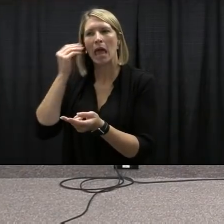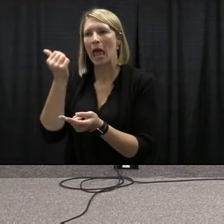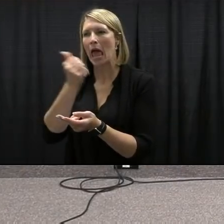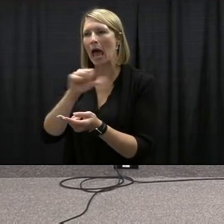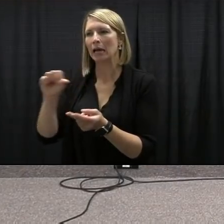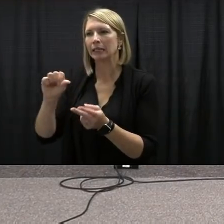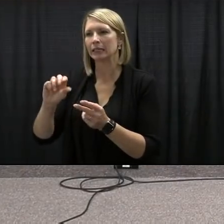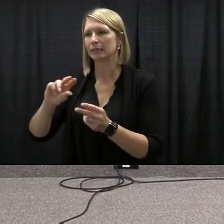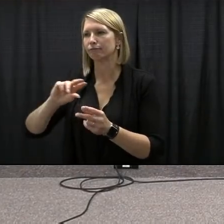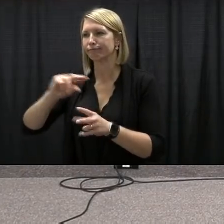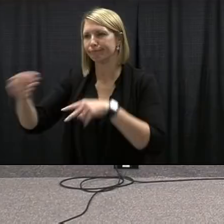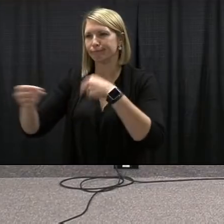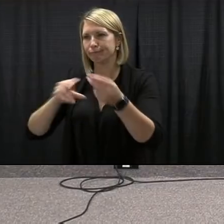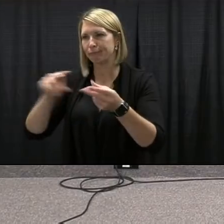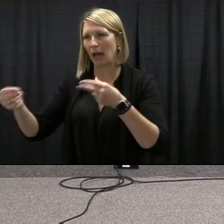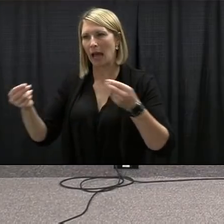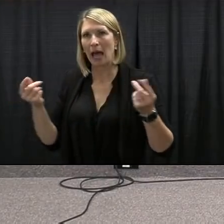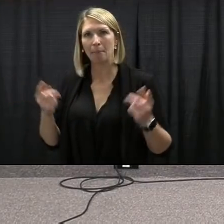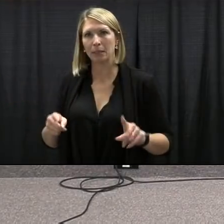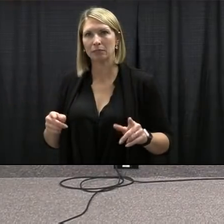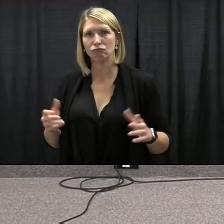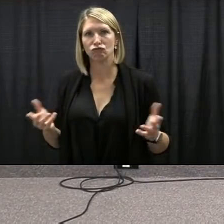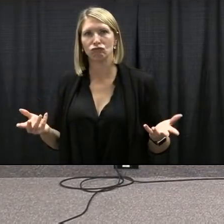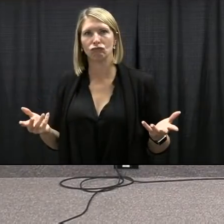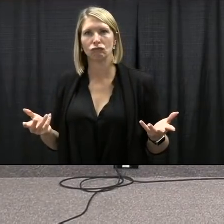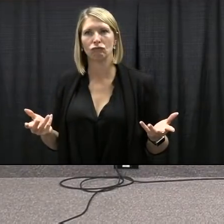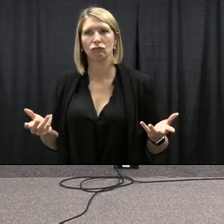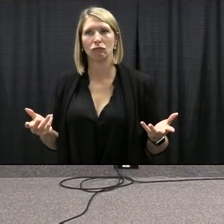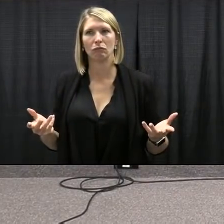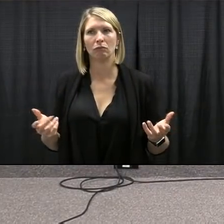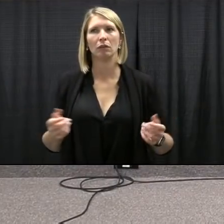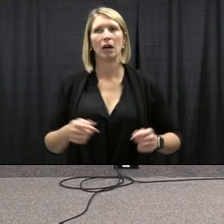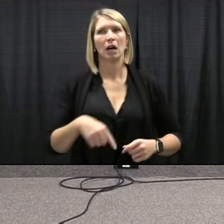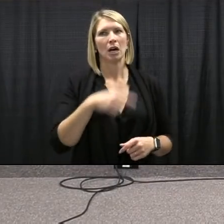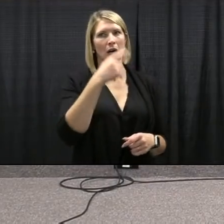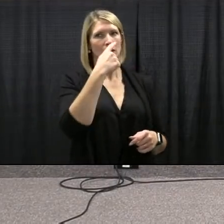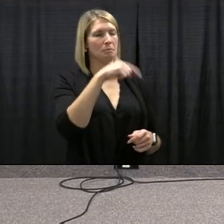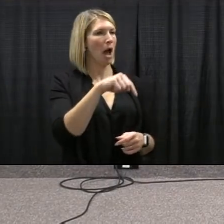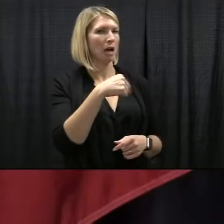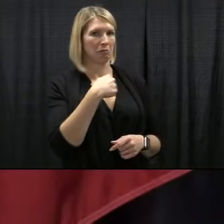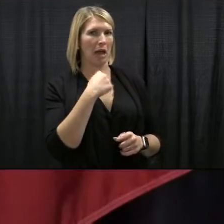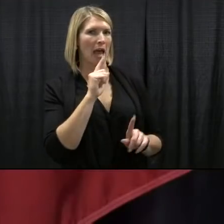I'm not sure I can comment on that. Maybe one of you, yeah. Yeah, so I can take that question. So